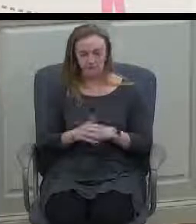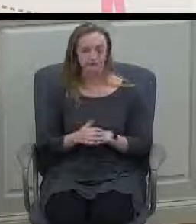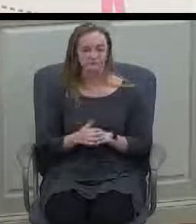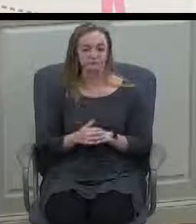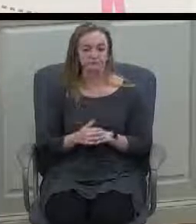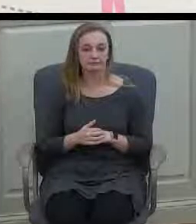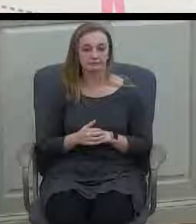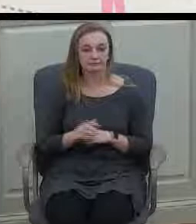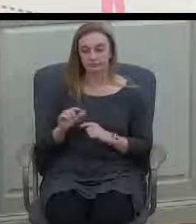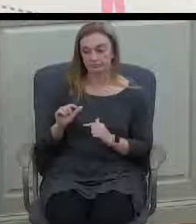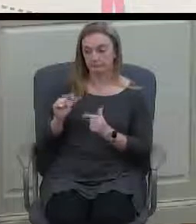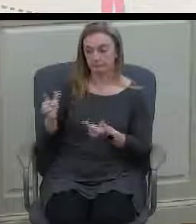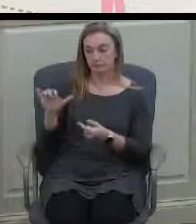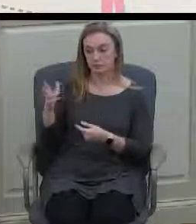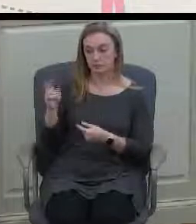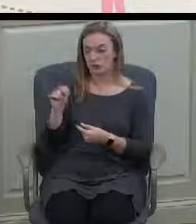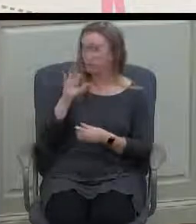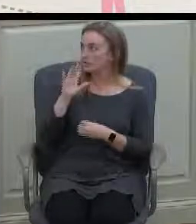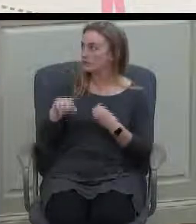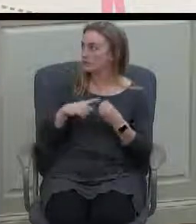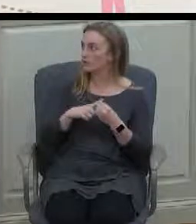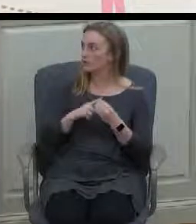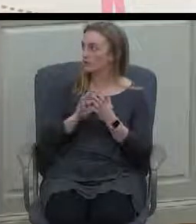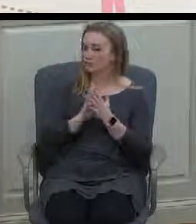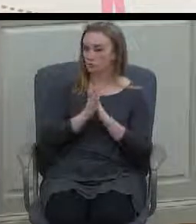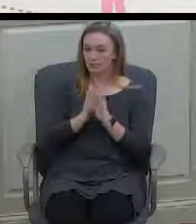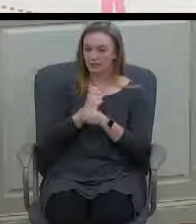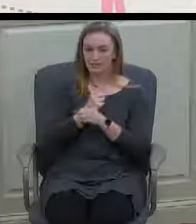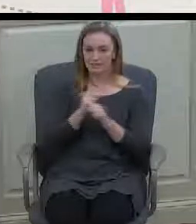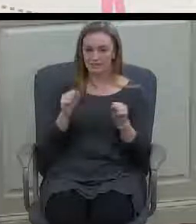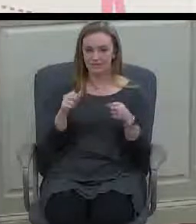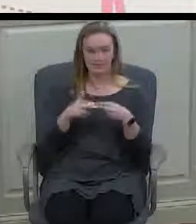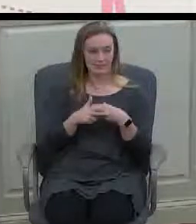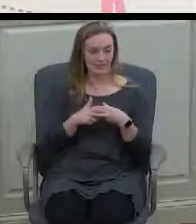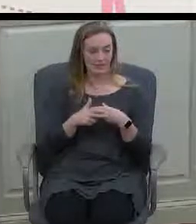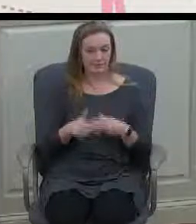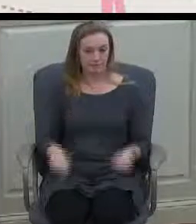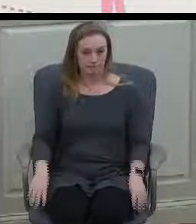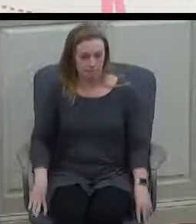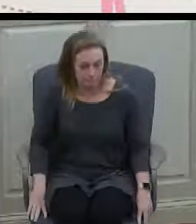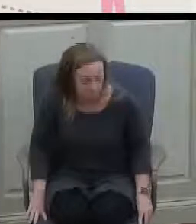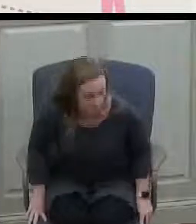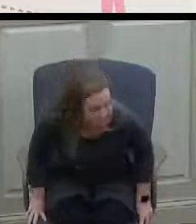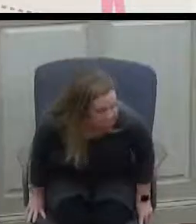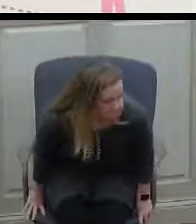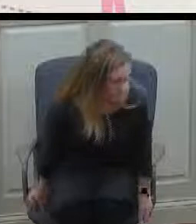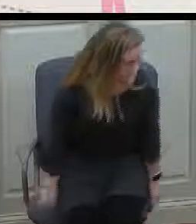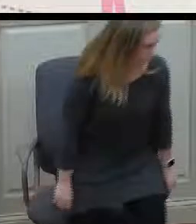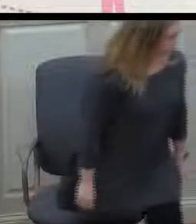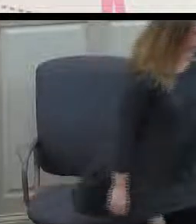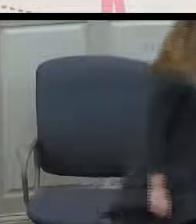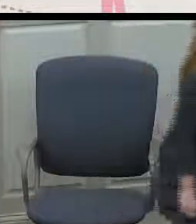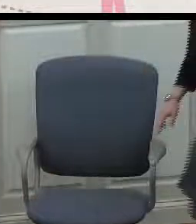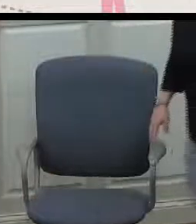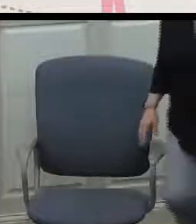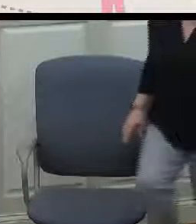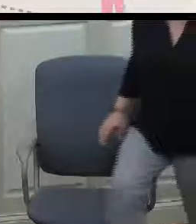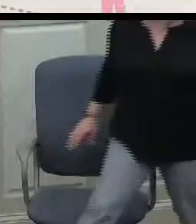And I'll let John speak to this traffic safety slide. And I'll back up a half a